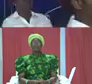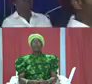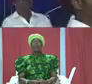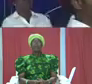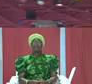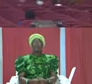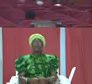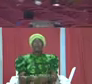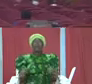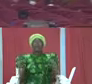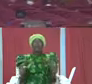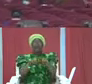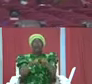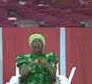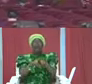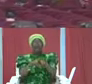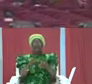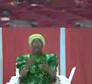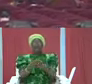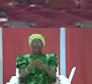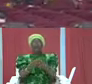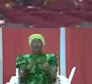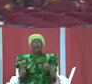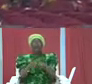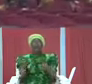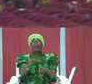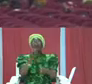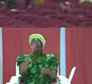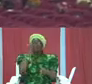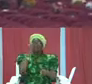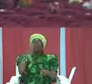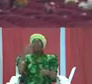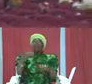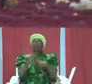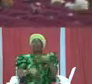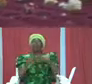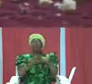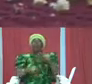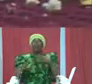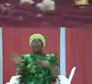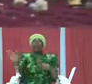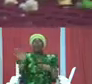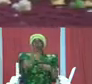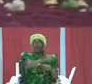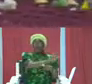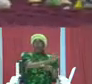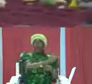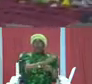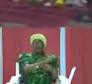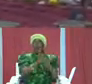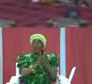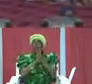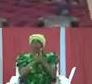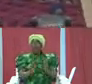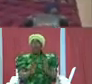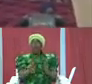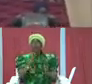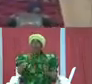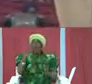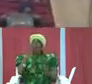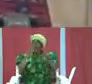As soon as we eat the bread, your prayer is, Father, breathe on my body.